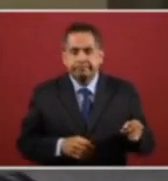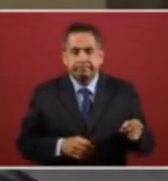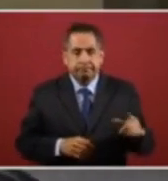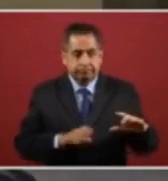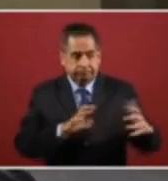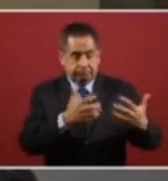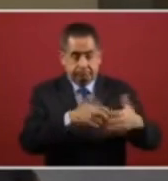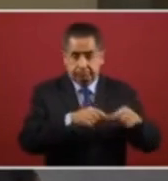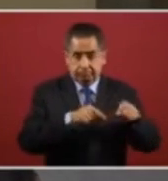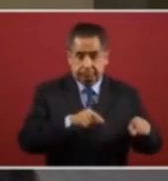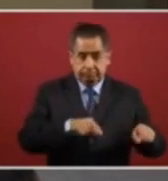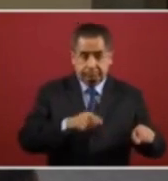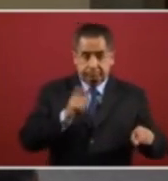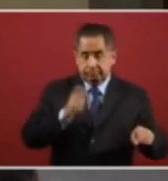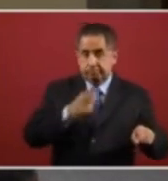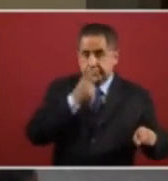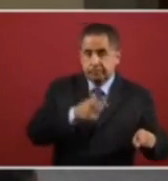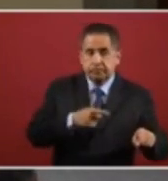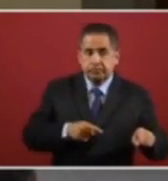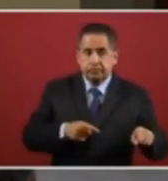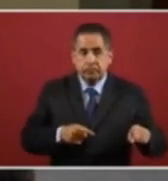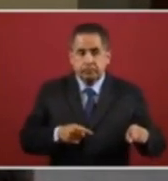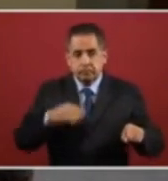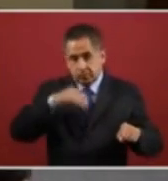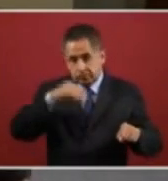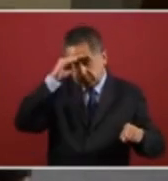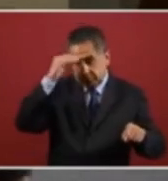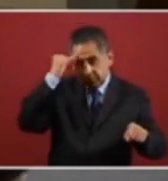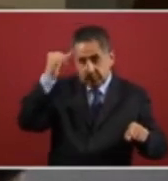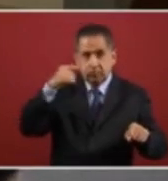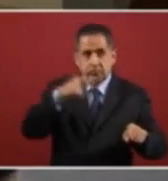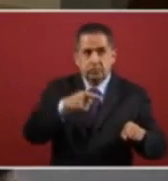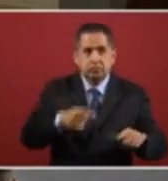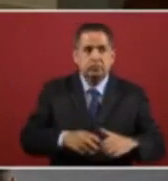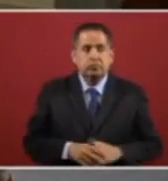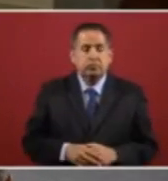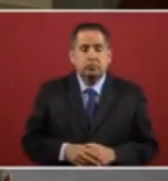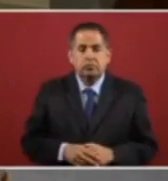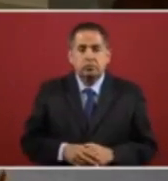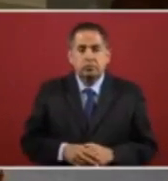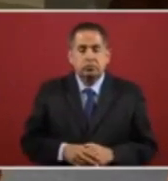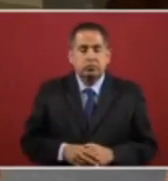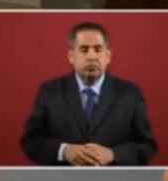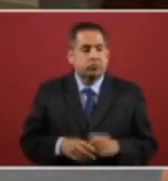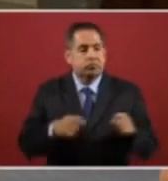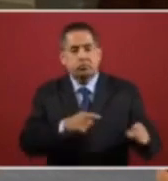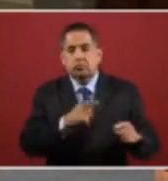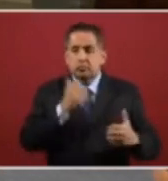in una tesitura,